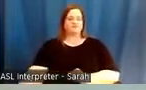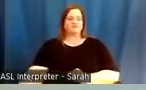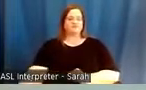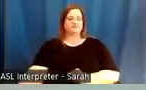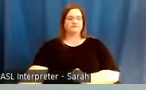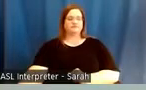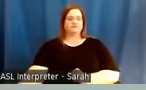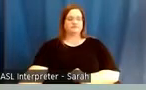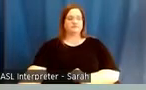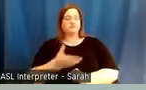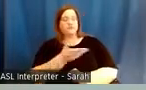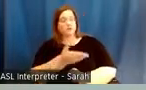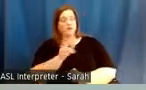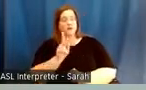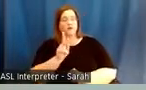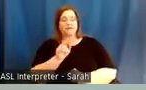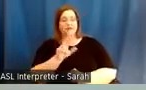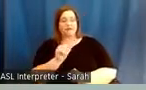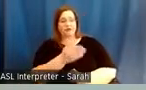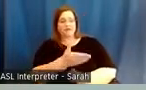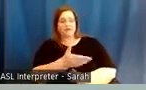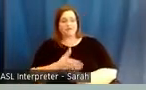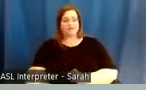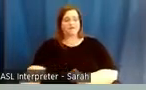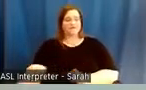Go ahead, Kara.